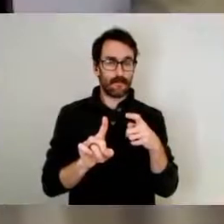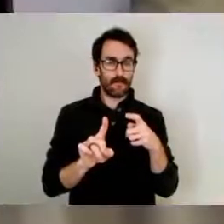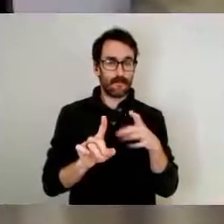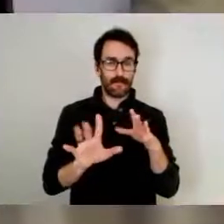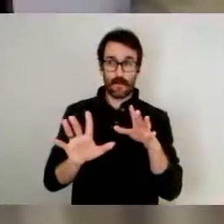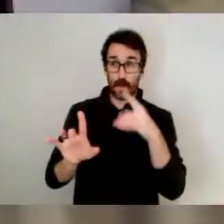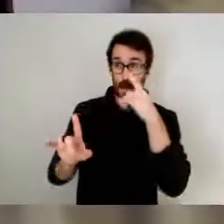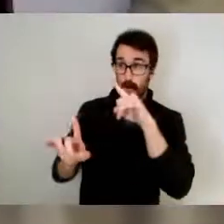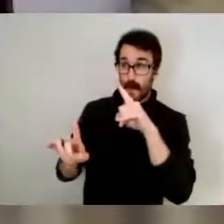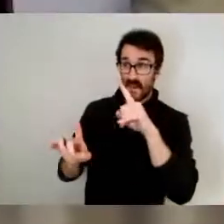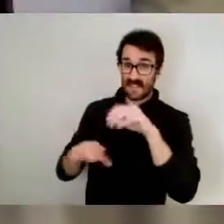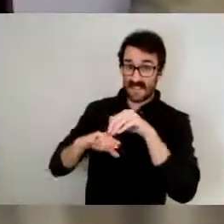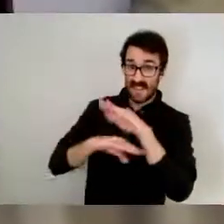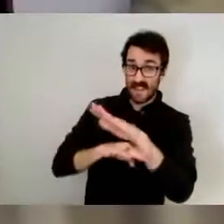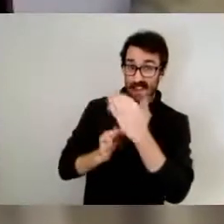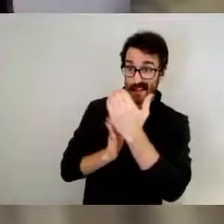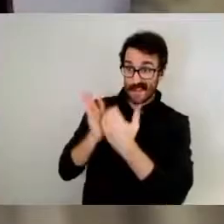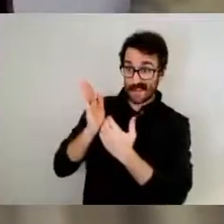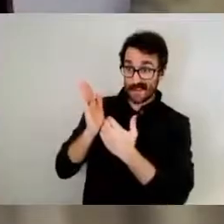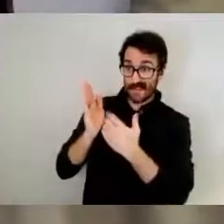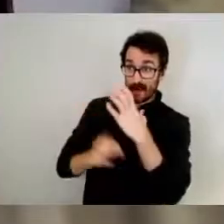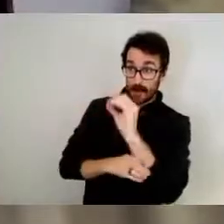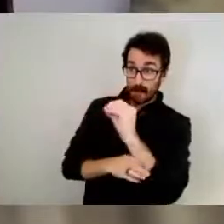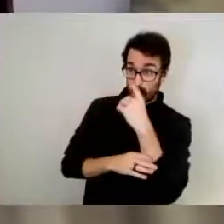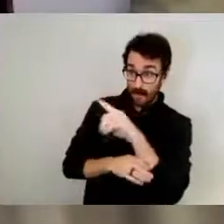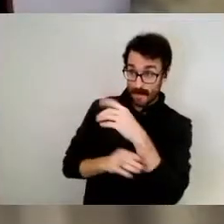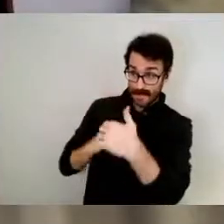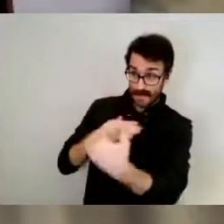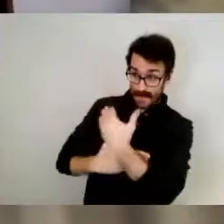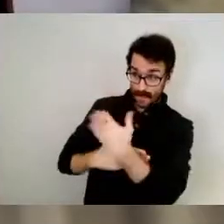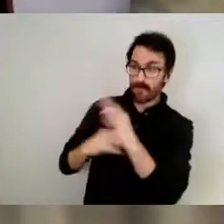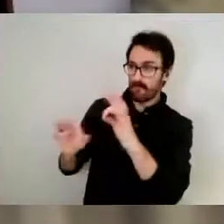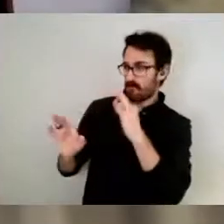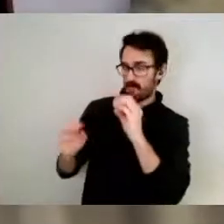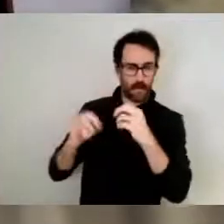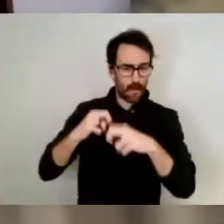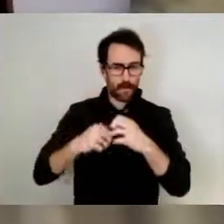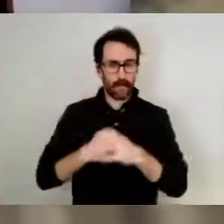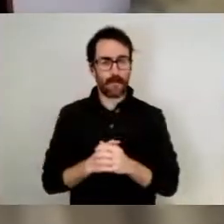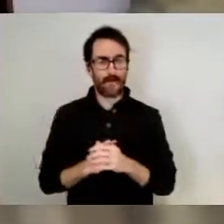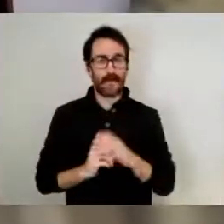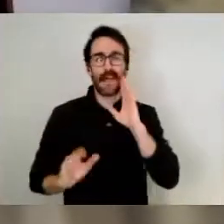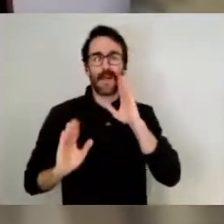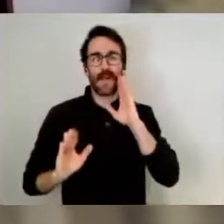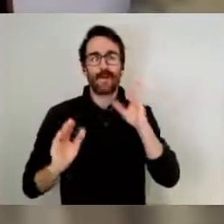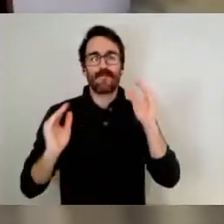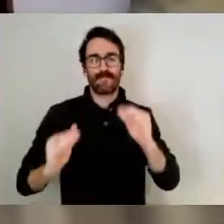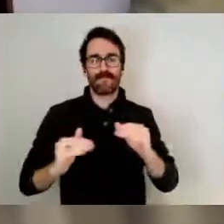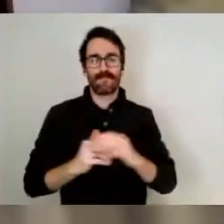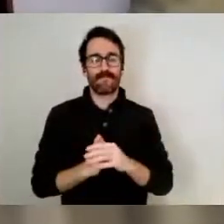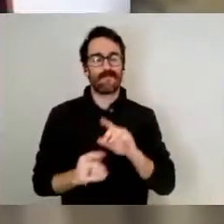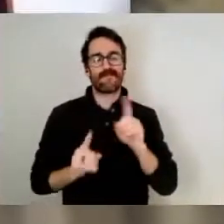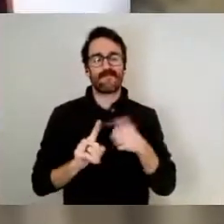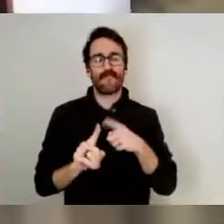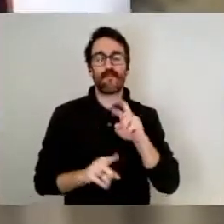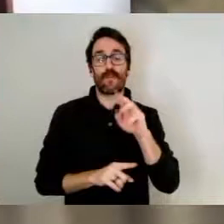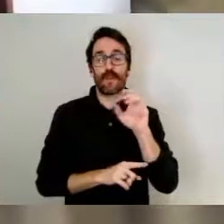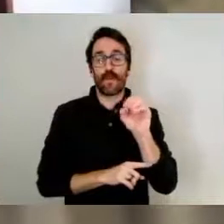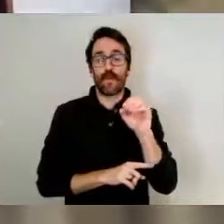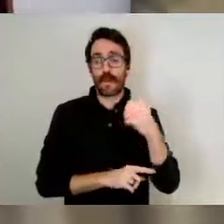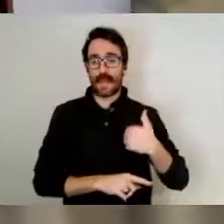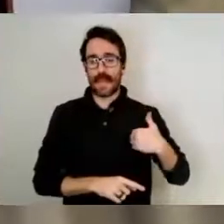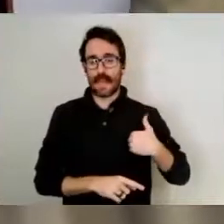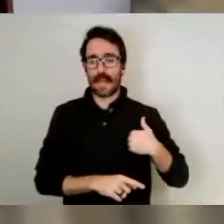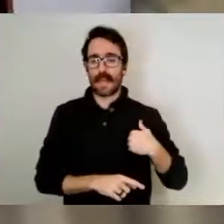great question. Thank you. The tow challenge has been a challenge in every jurisdiction that's faced this.